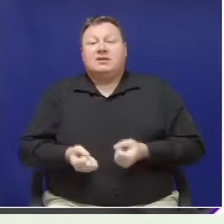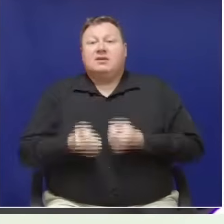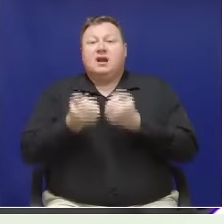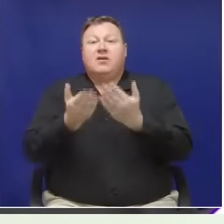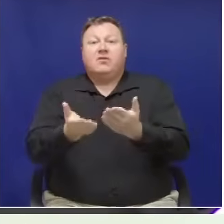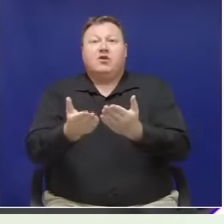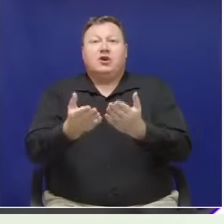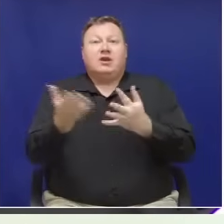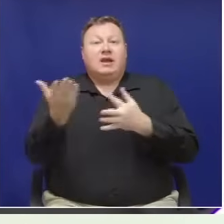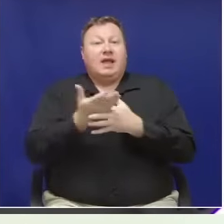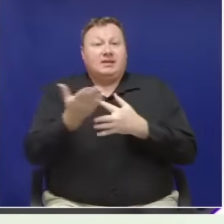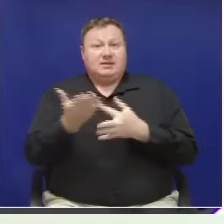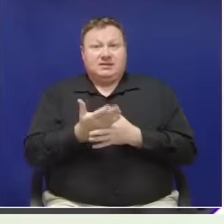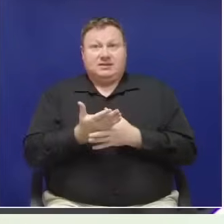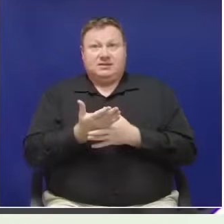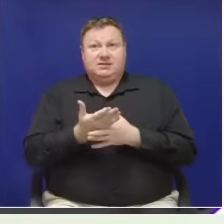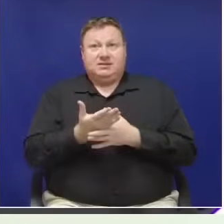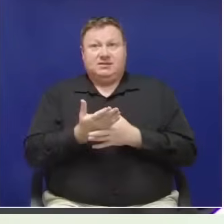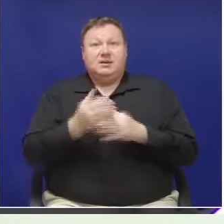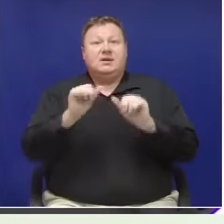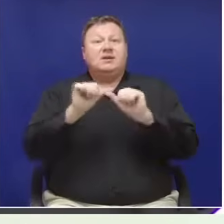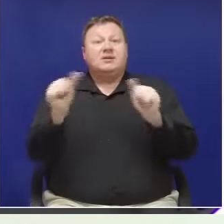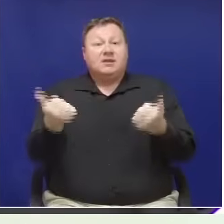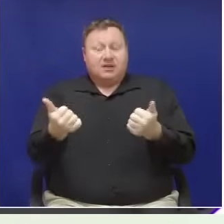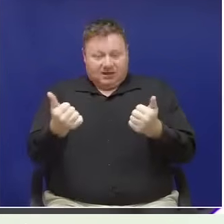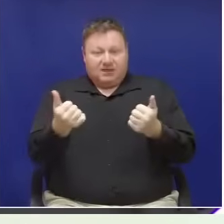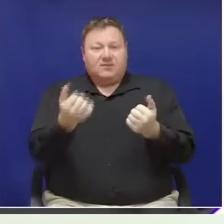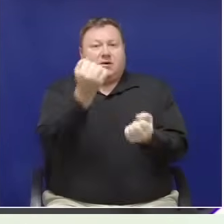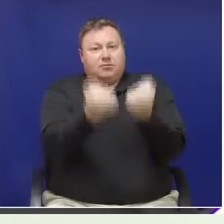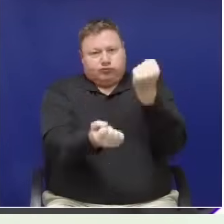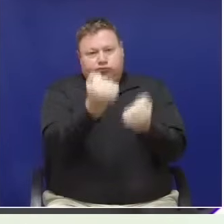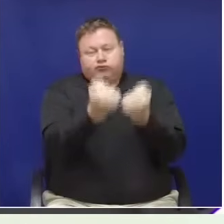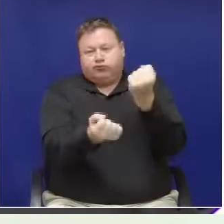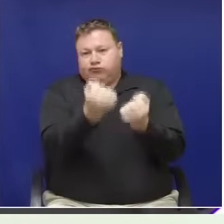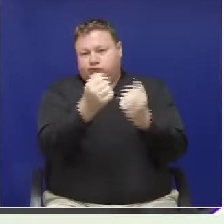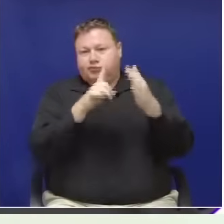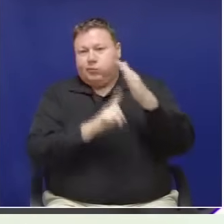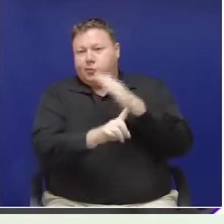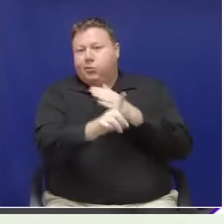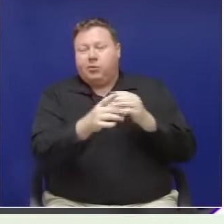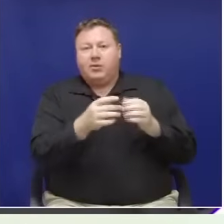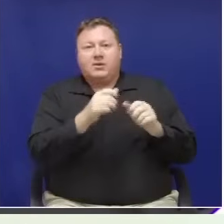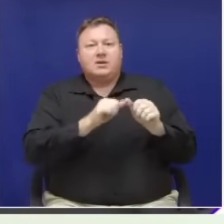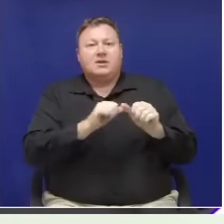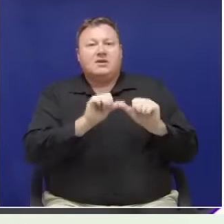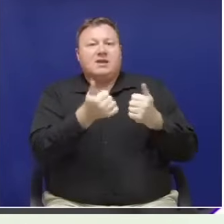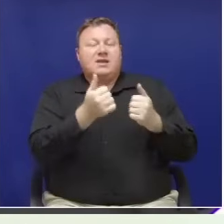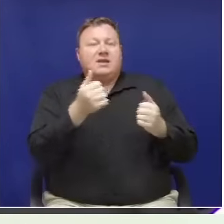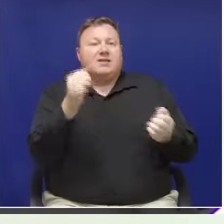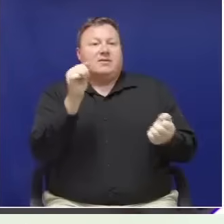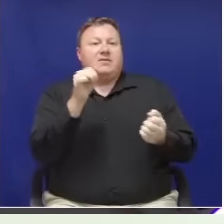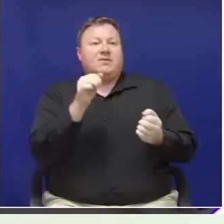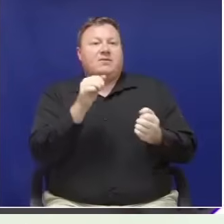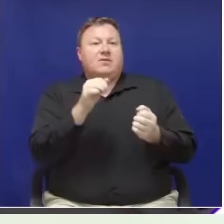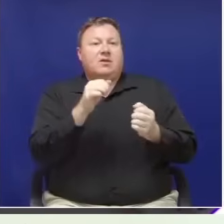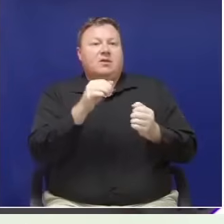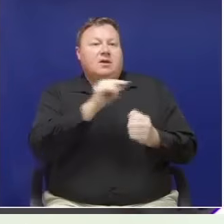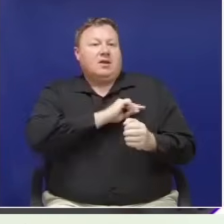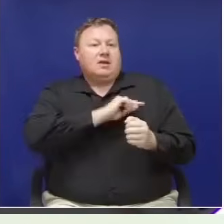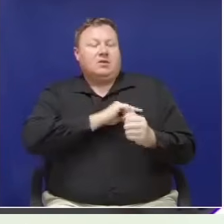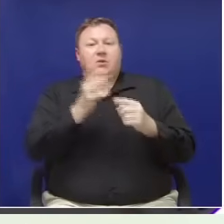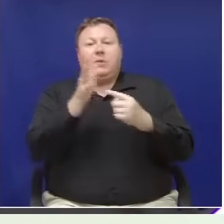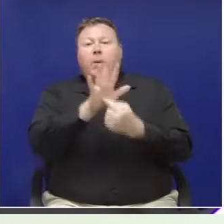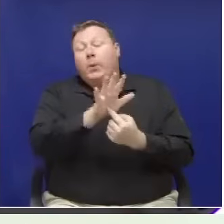of cases that are successfully prosecuted in court, it will lead us to the finding